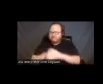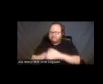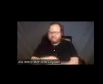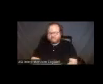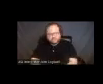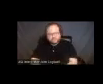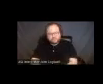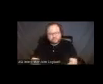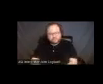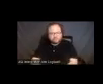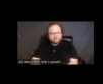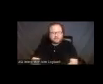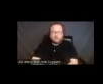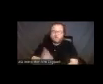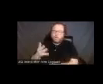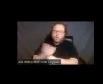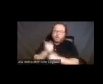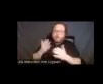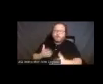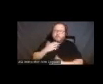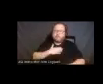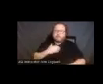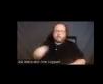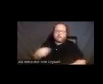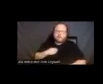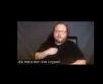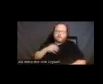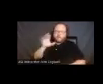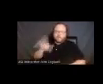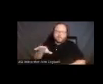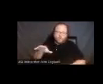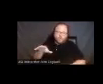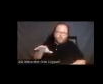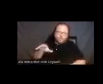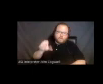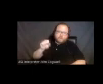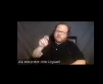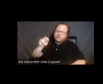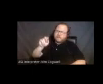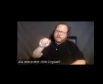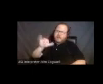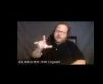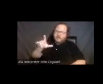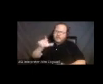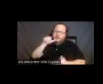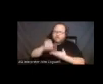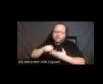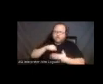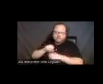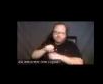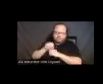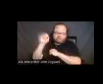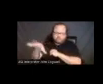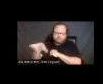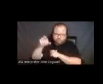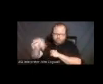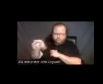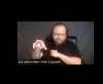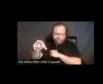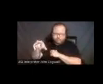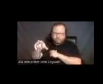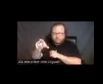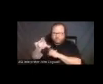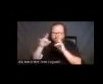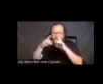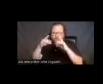So if the winner could please give us your snail mail so we can mail you your Starbucks card. You